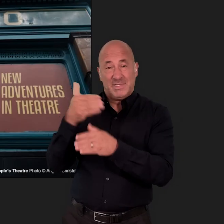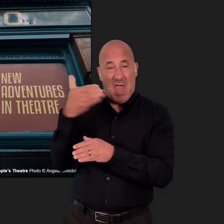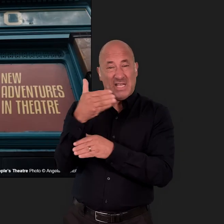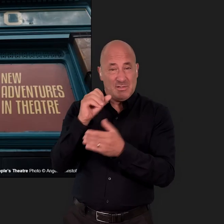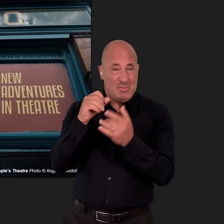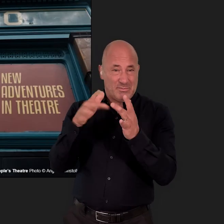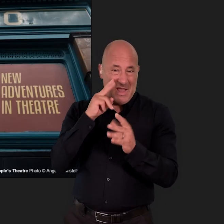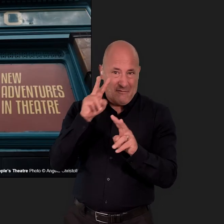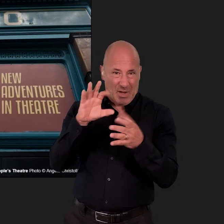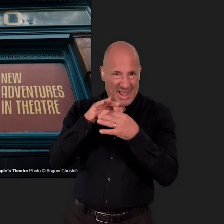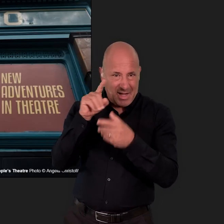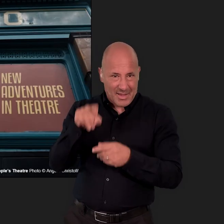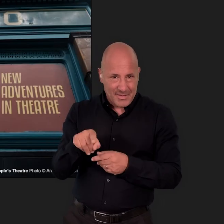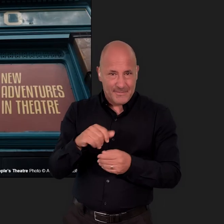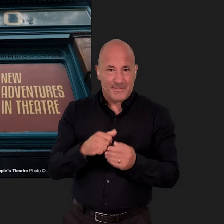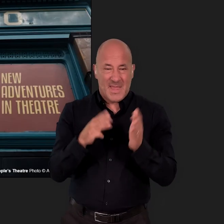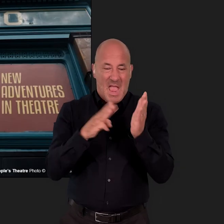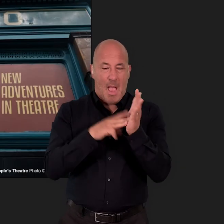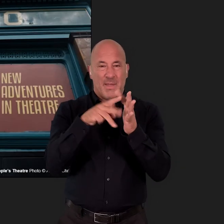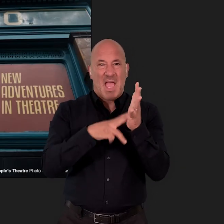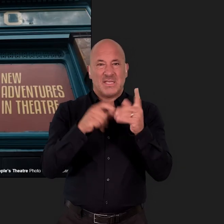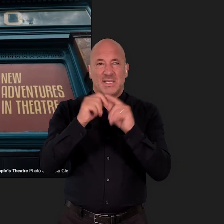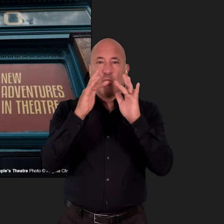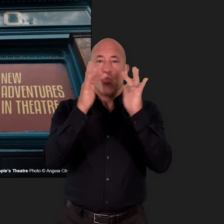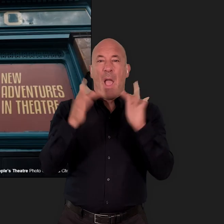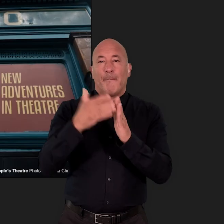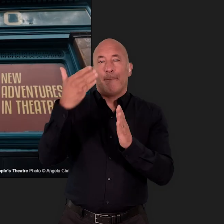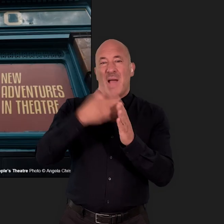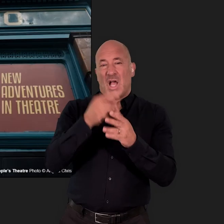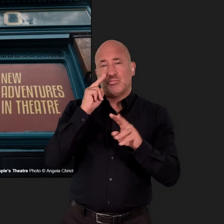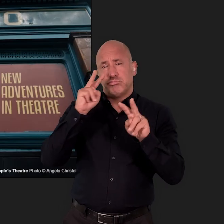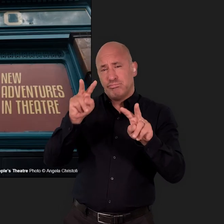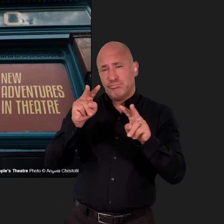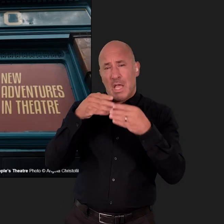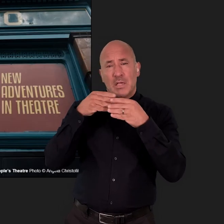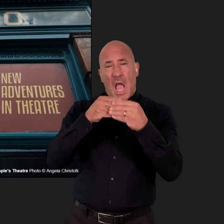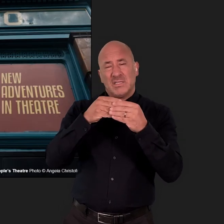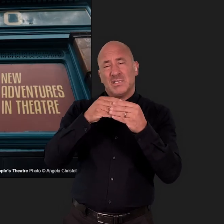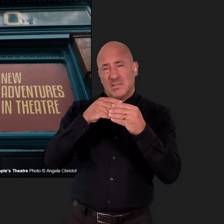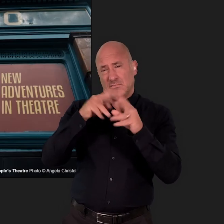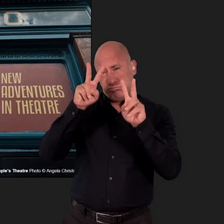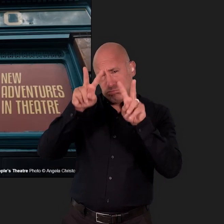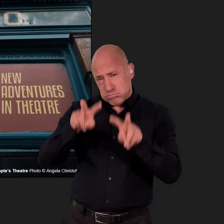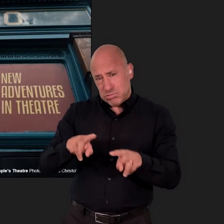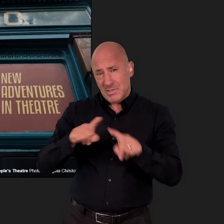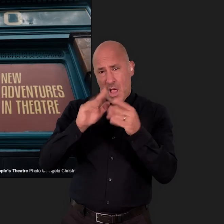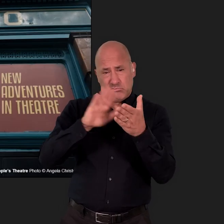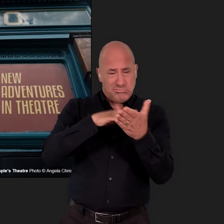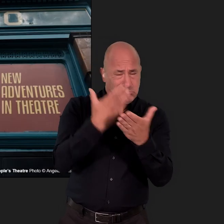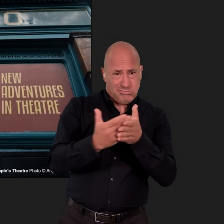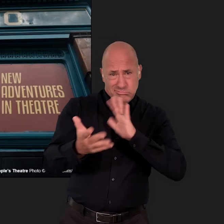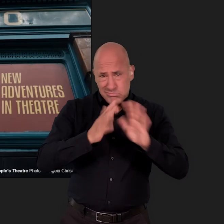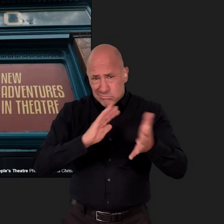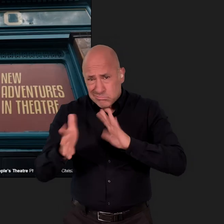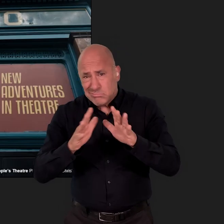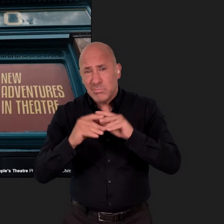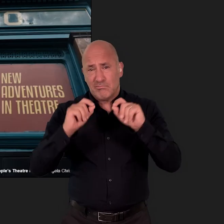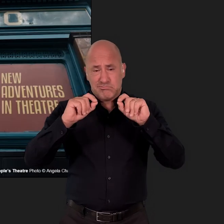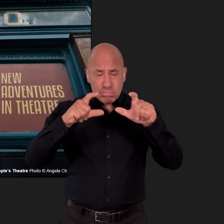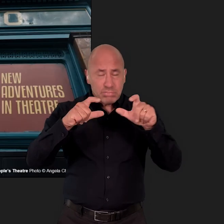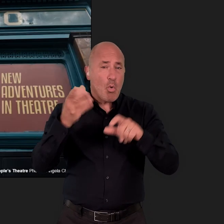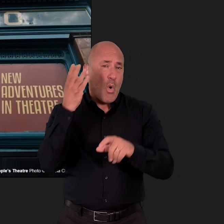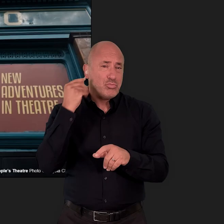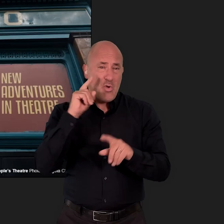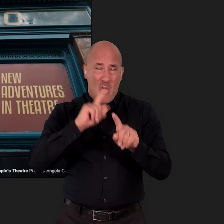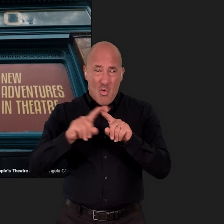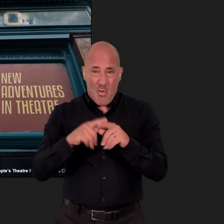we have published on our website. Visit the MEND webpage to read the applicant guidance in full, as well as a large print and